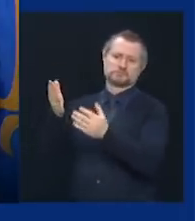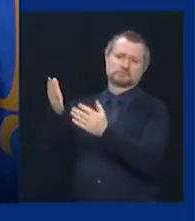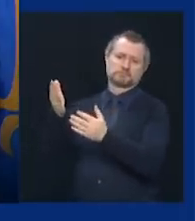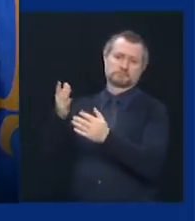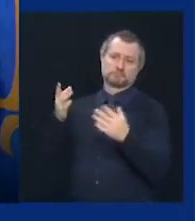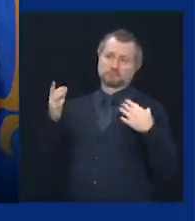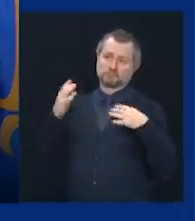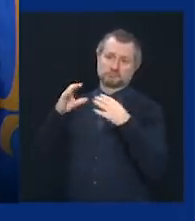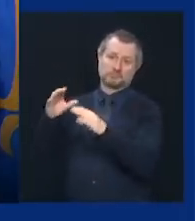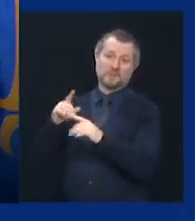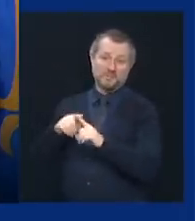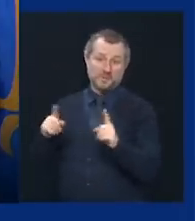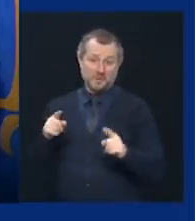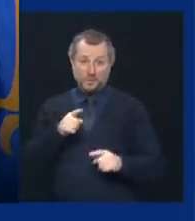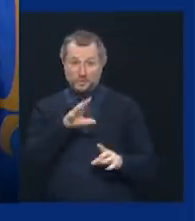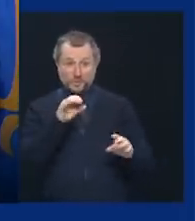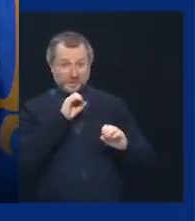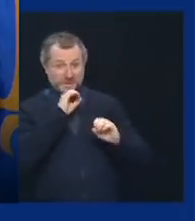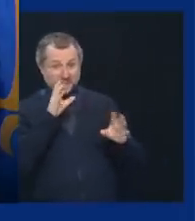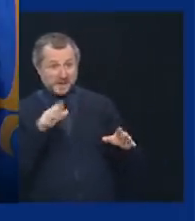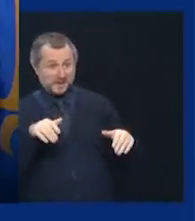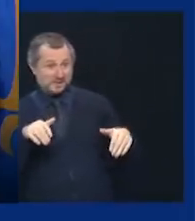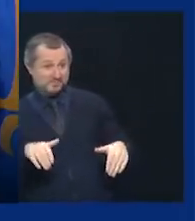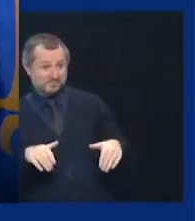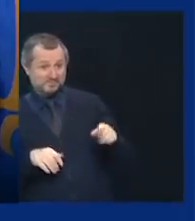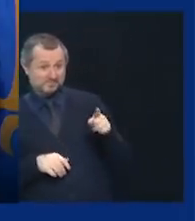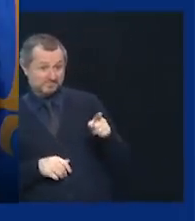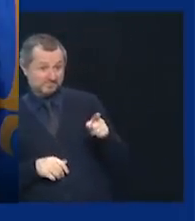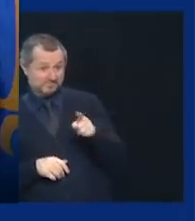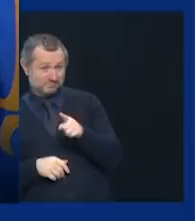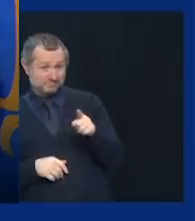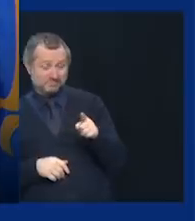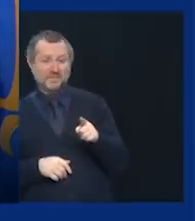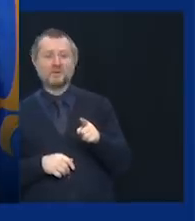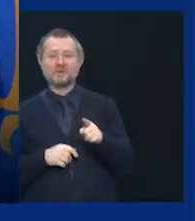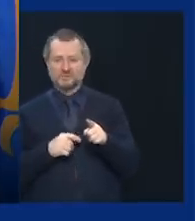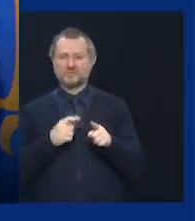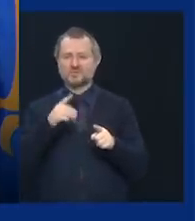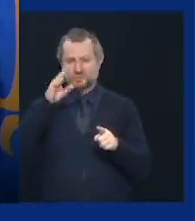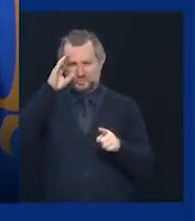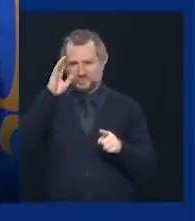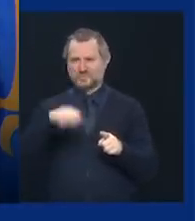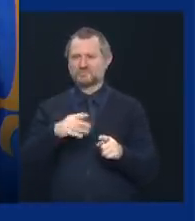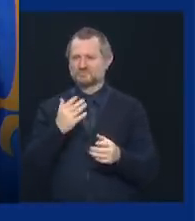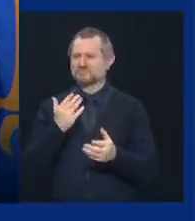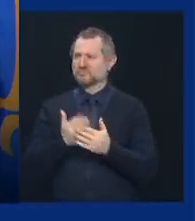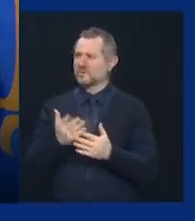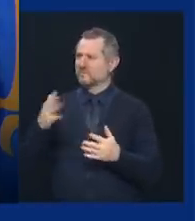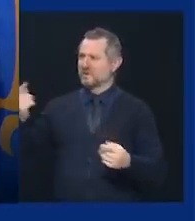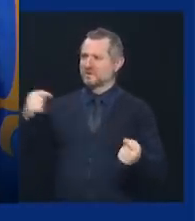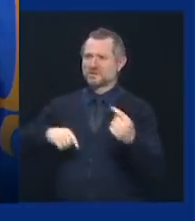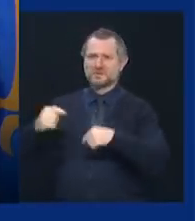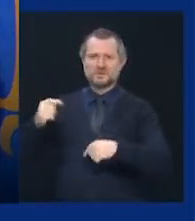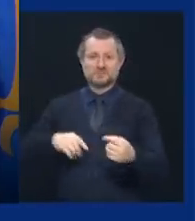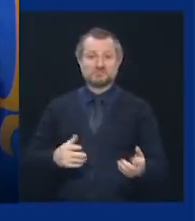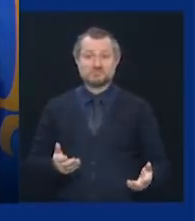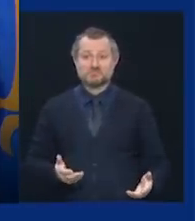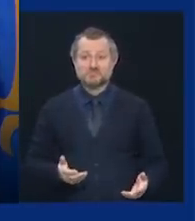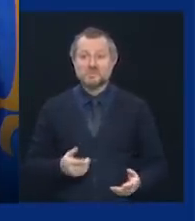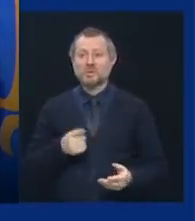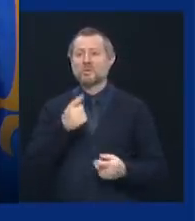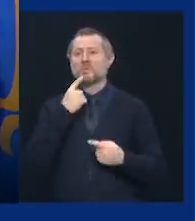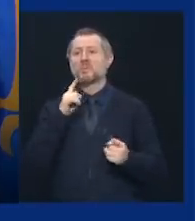to do nothing when you know the virus is coming here, when you say it may already